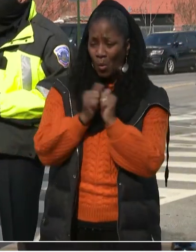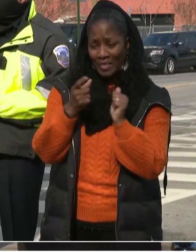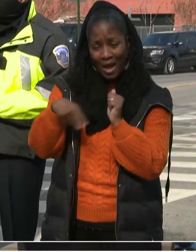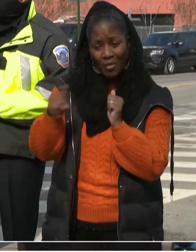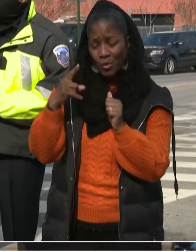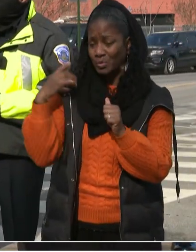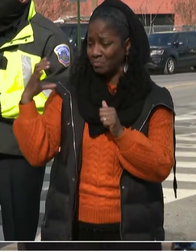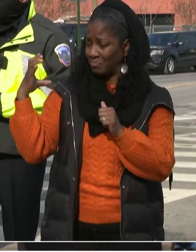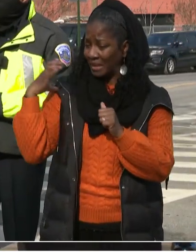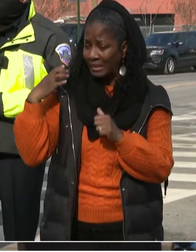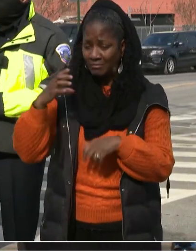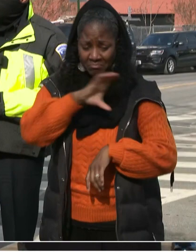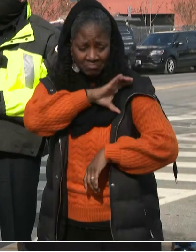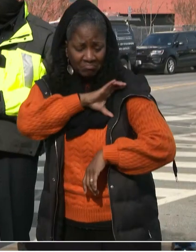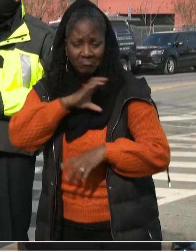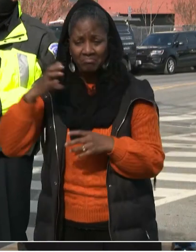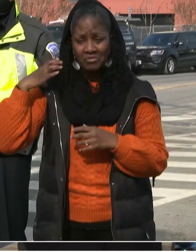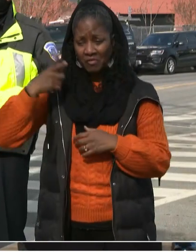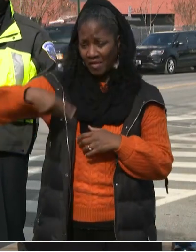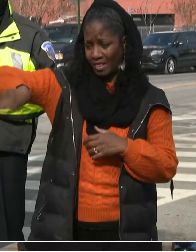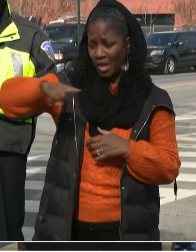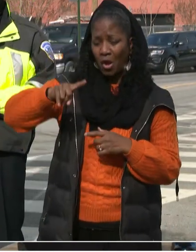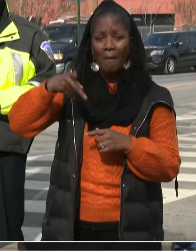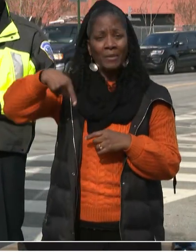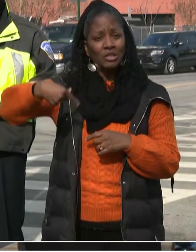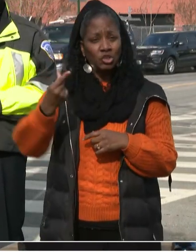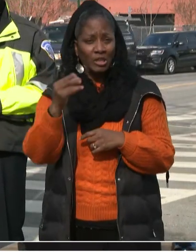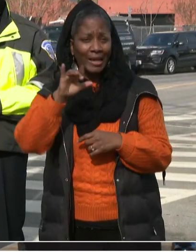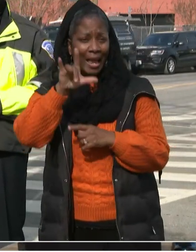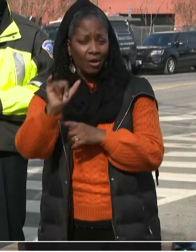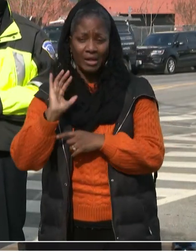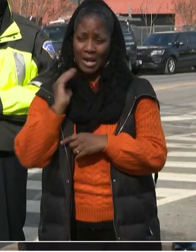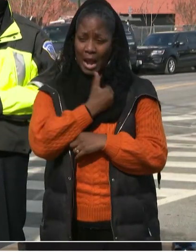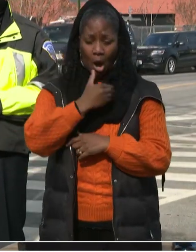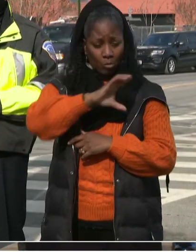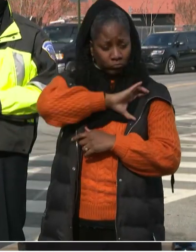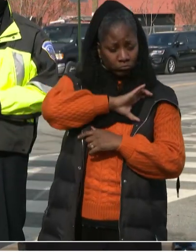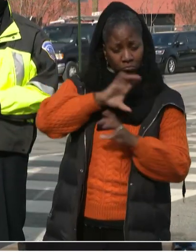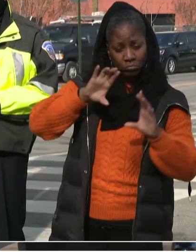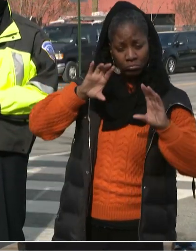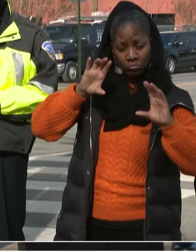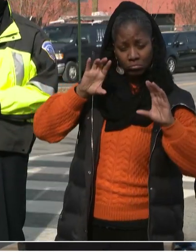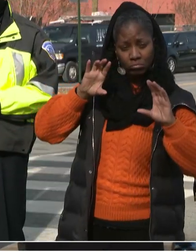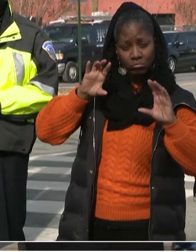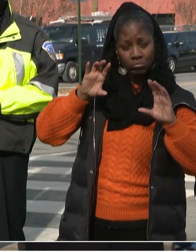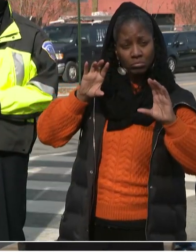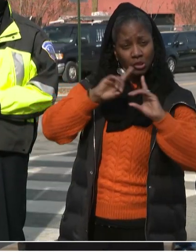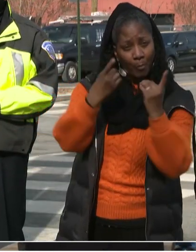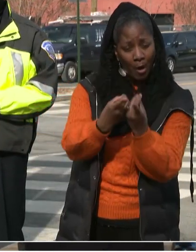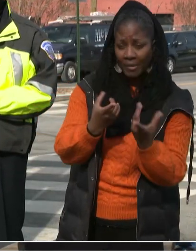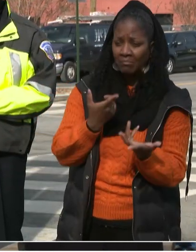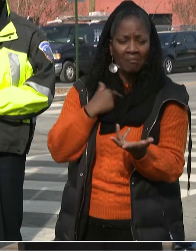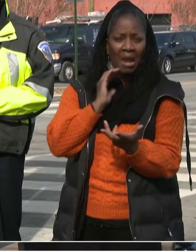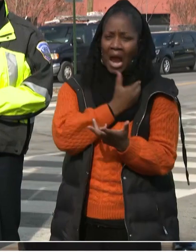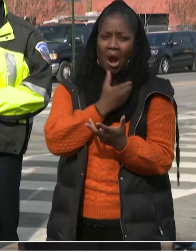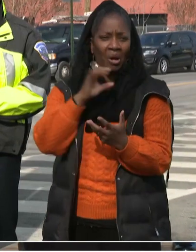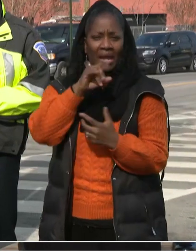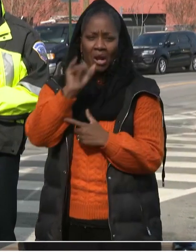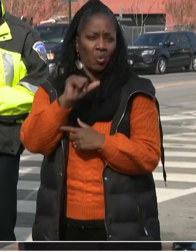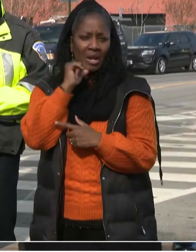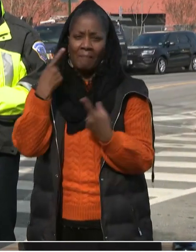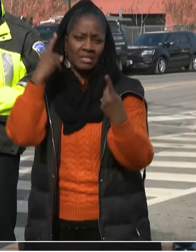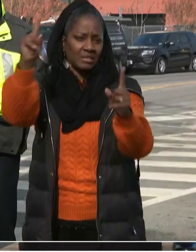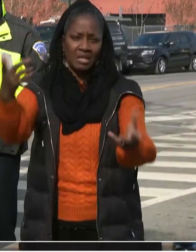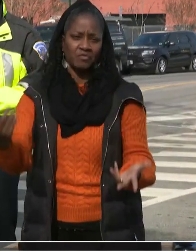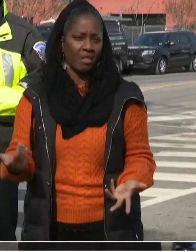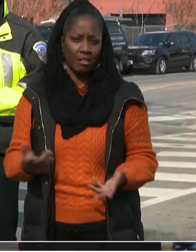and their leadership and their action, Prince George's County and our police department and our county would not be as successful as we have